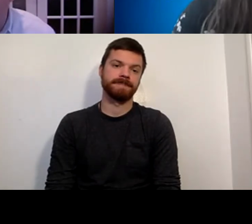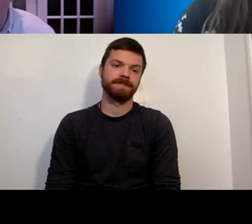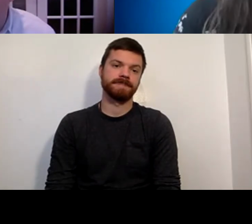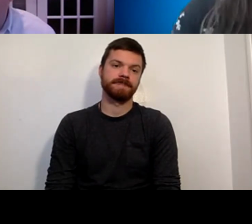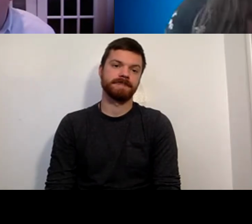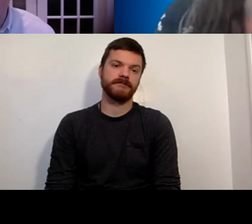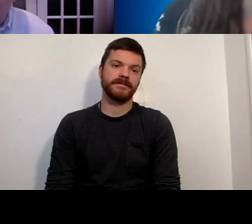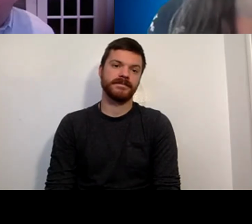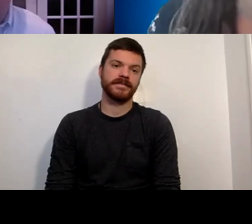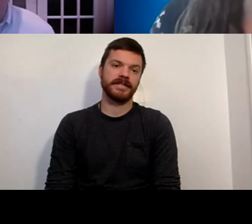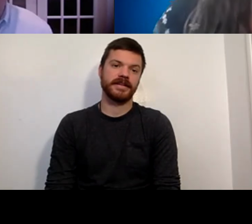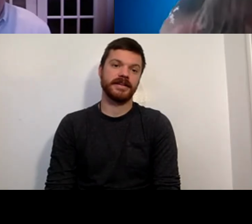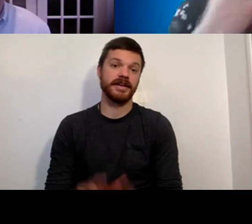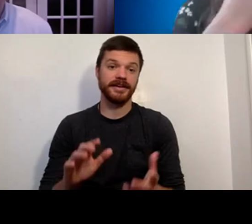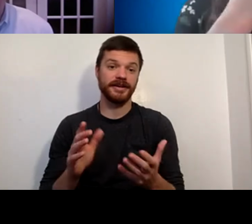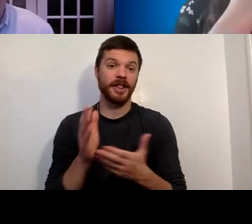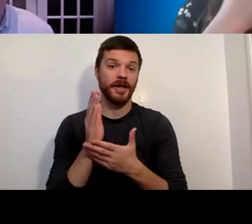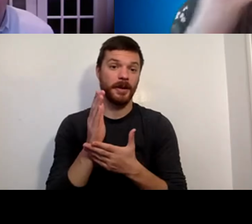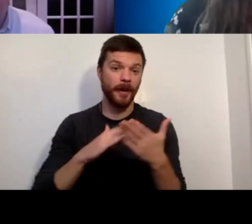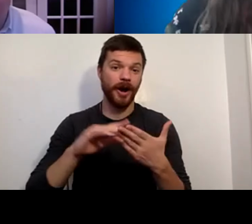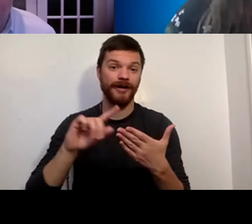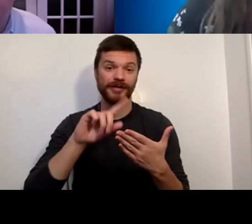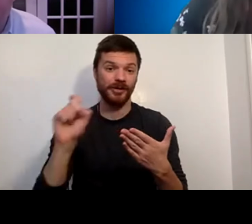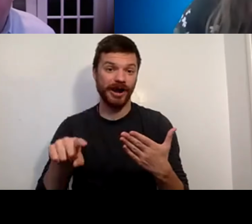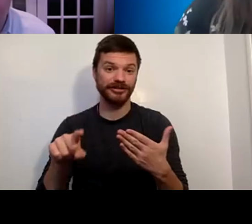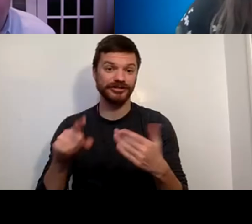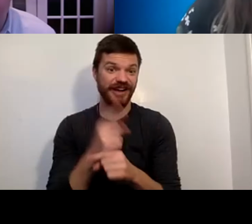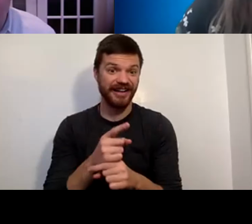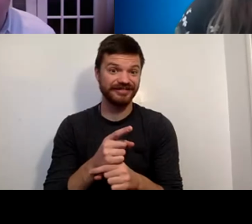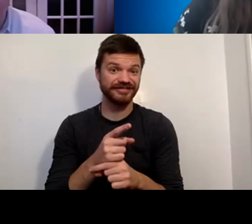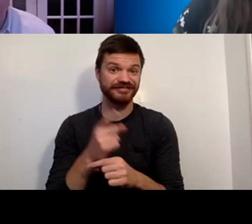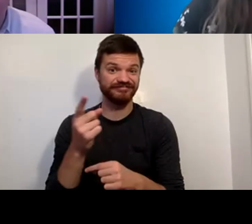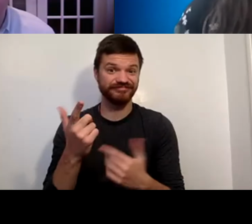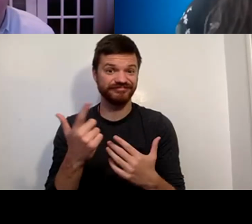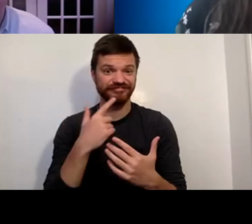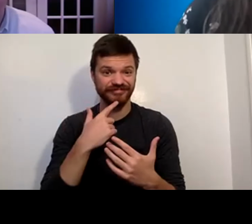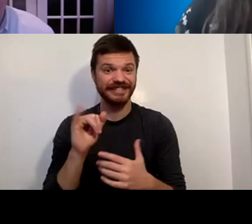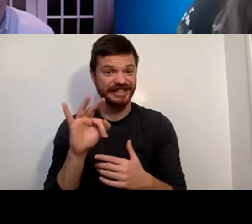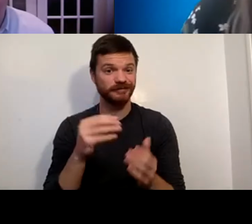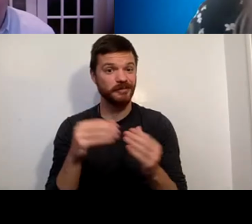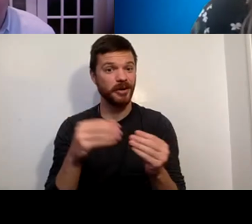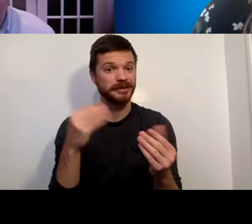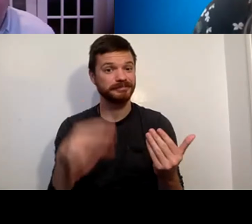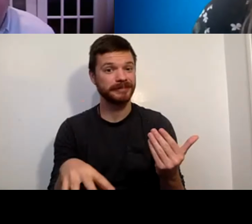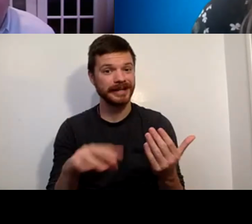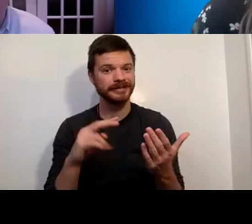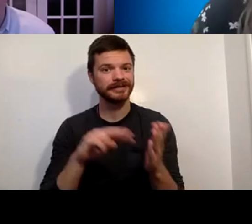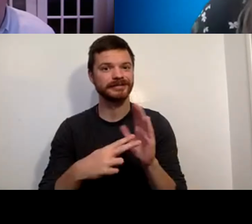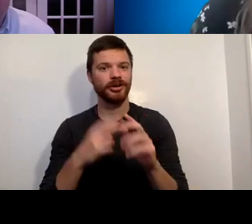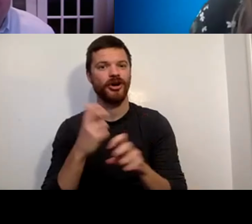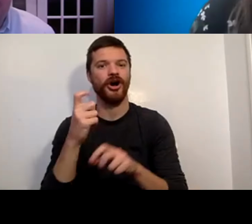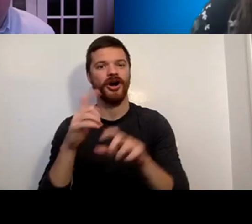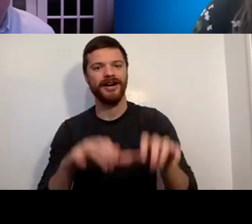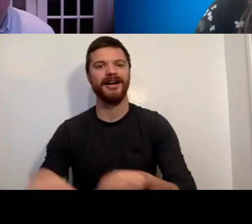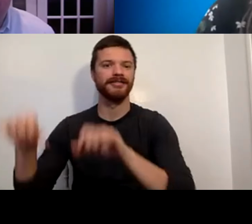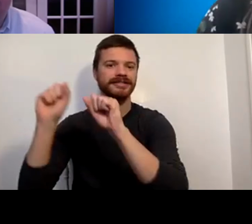part of the question that acknowledged it's going to be harder to get people to adopt expensive strategies is an apt one, and that's